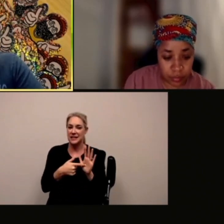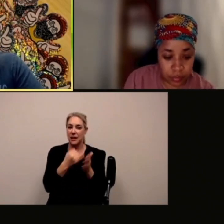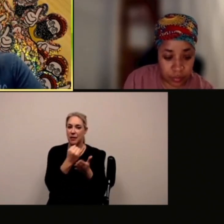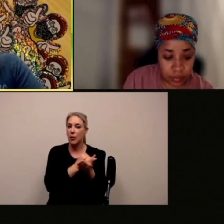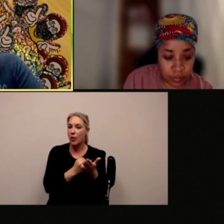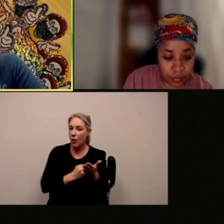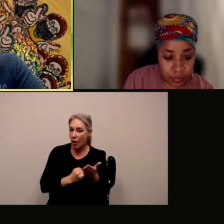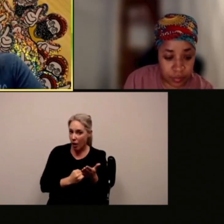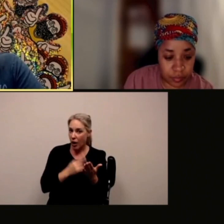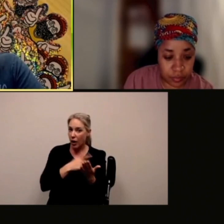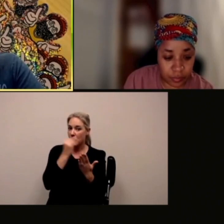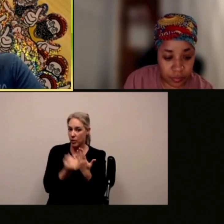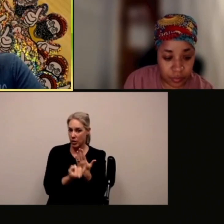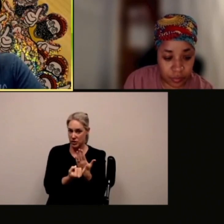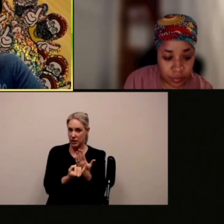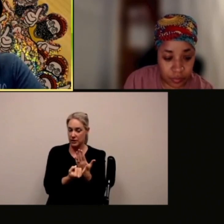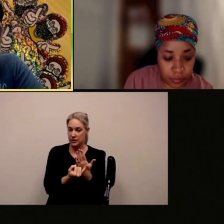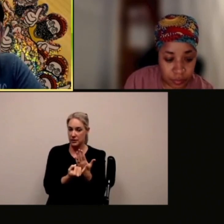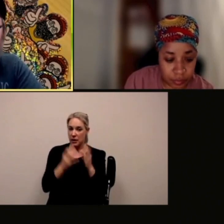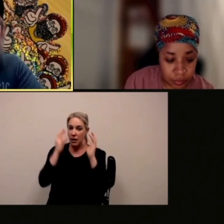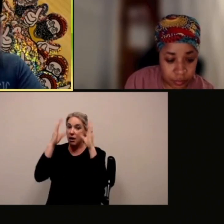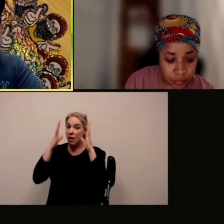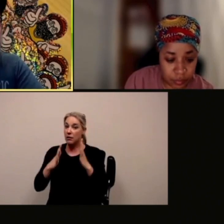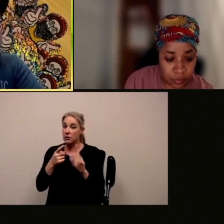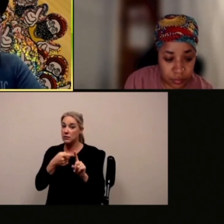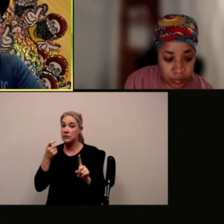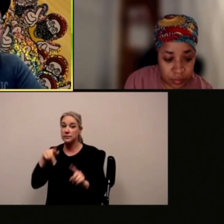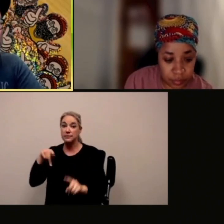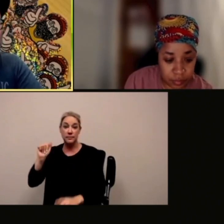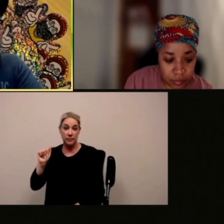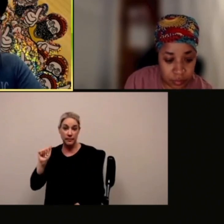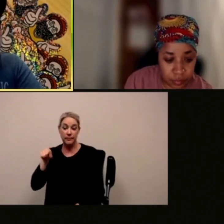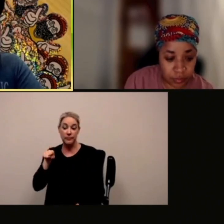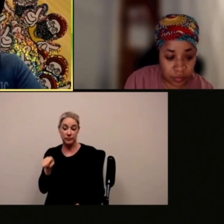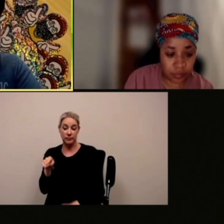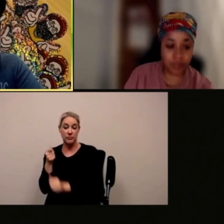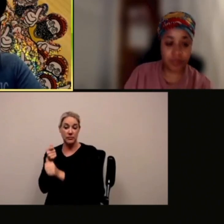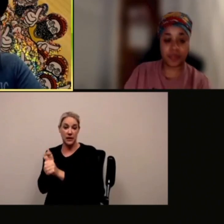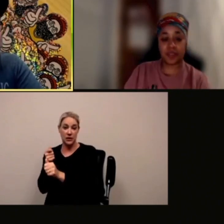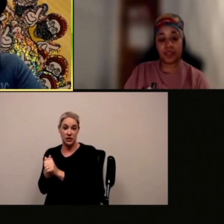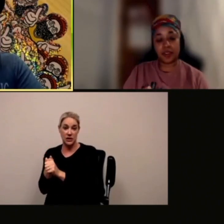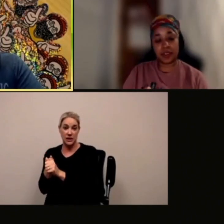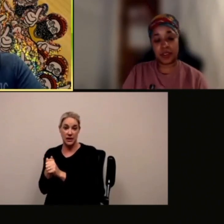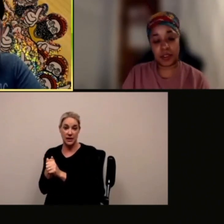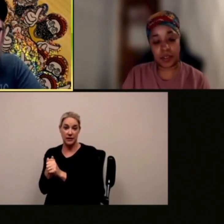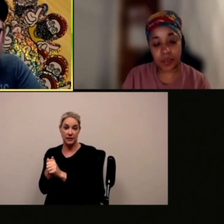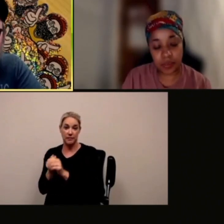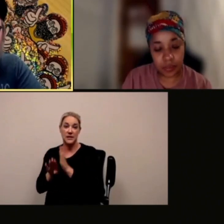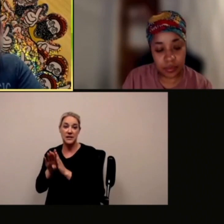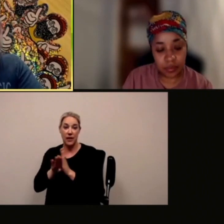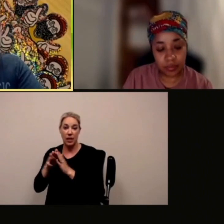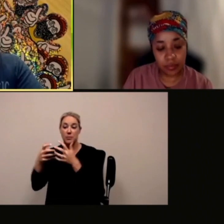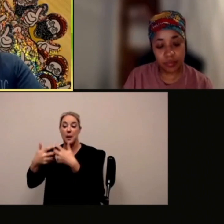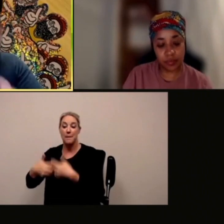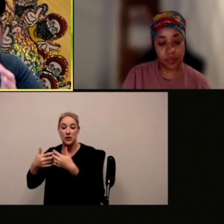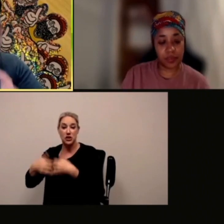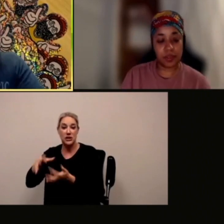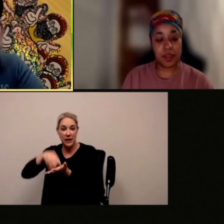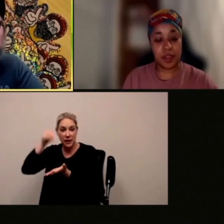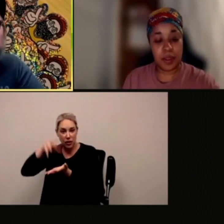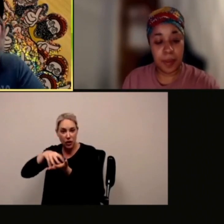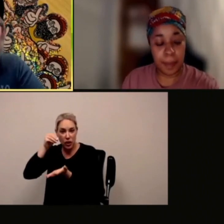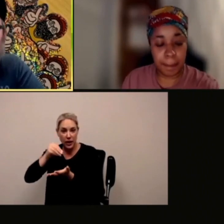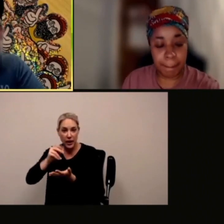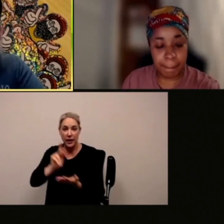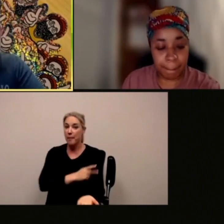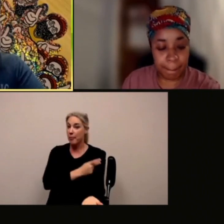remember the teacher from Pennsylvania, she did machine learning and poetry, and kind of connected that